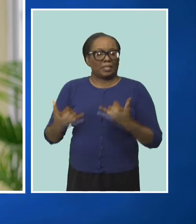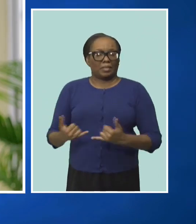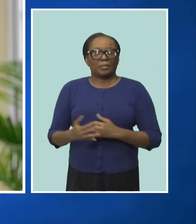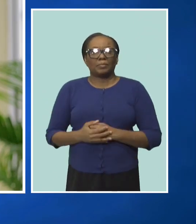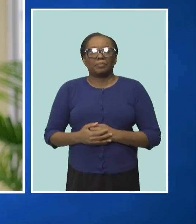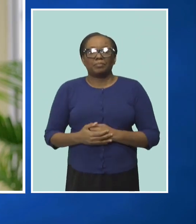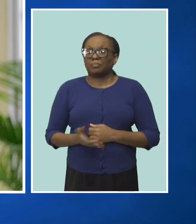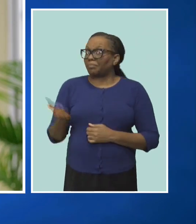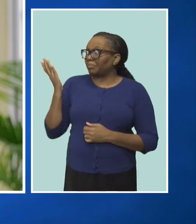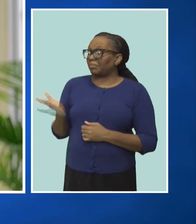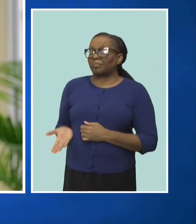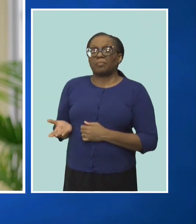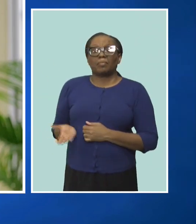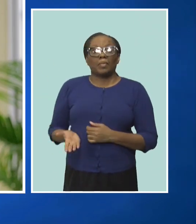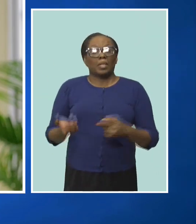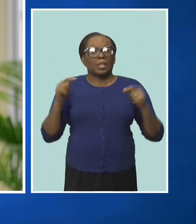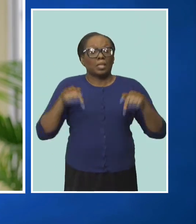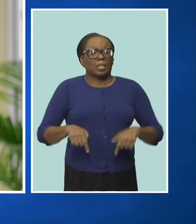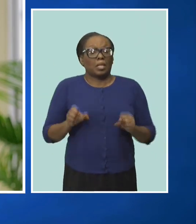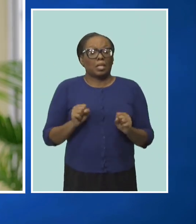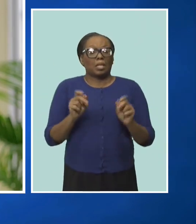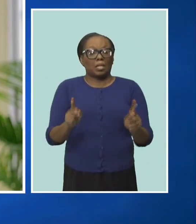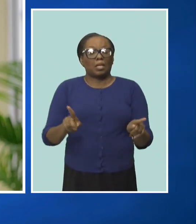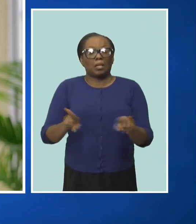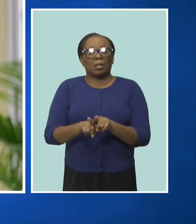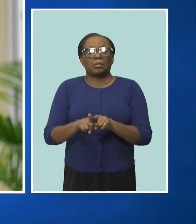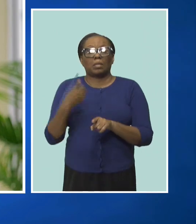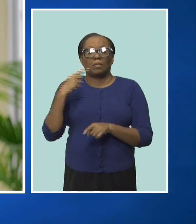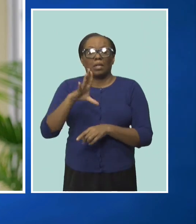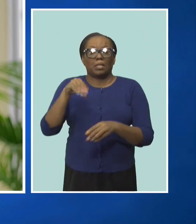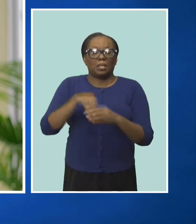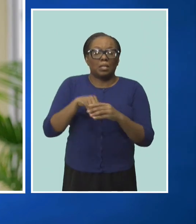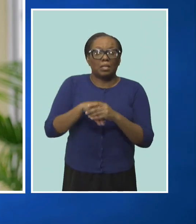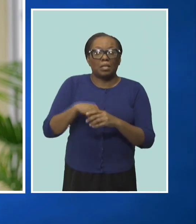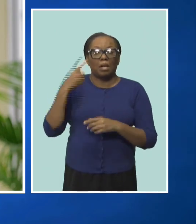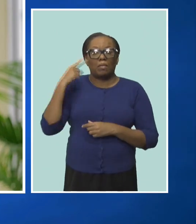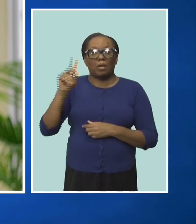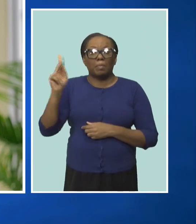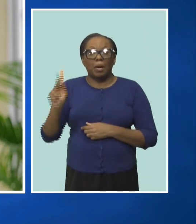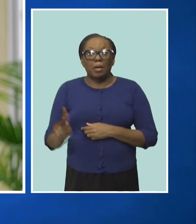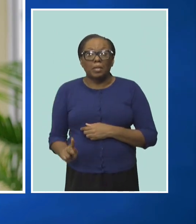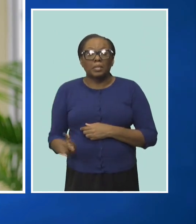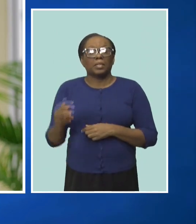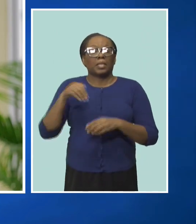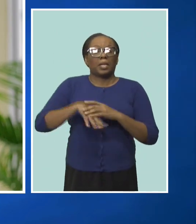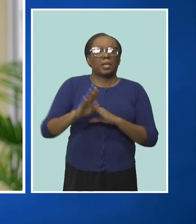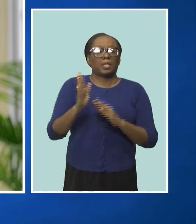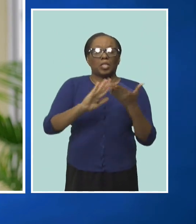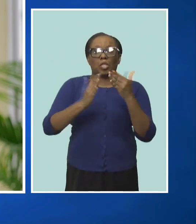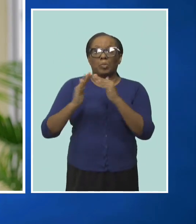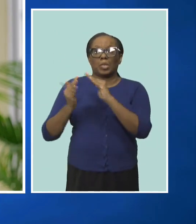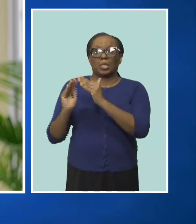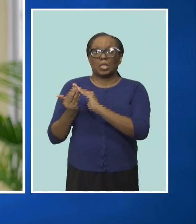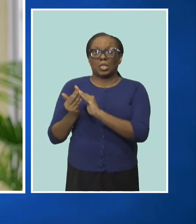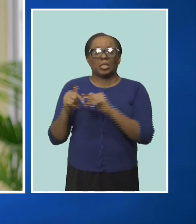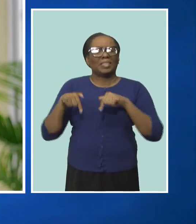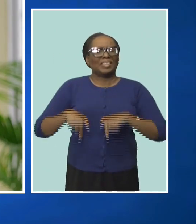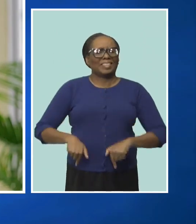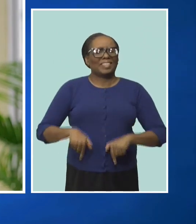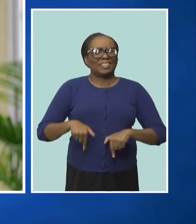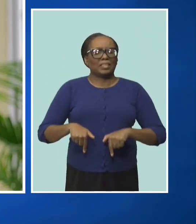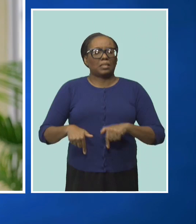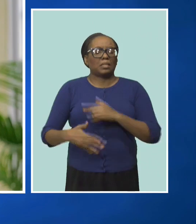must also be an opportunity for reinvestment in the parishes and in the communities of this country, and